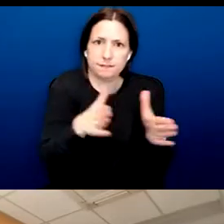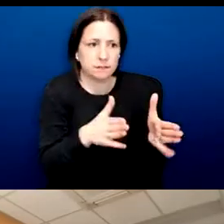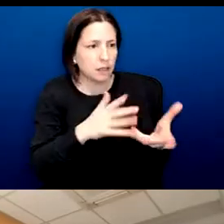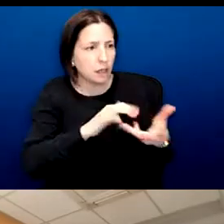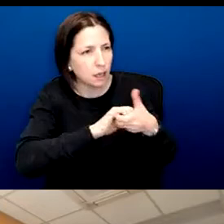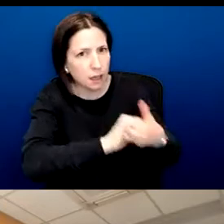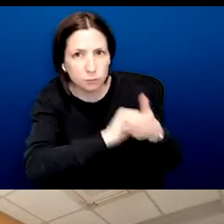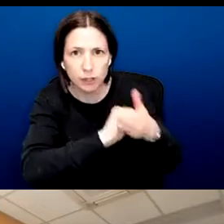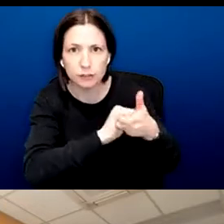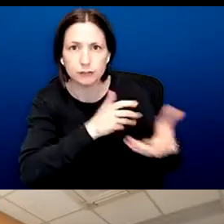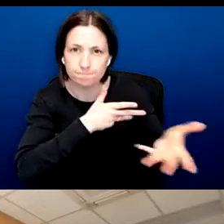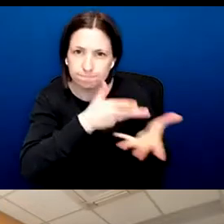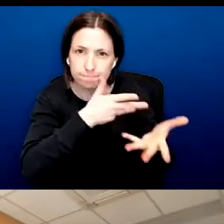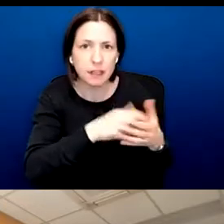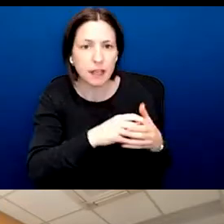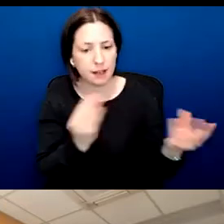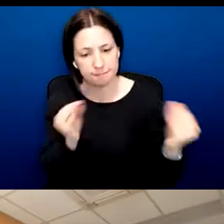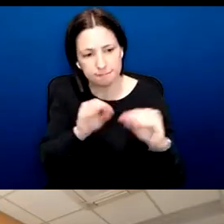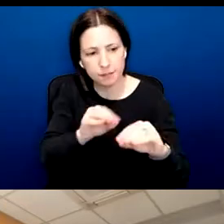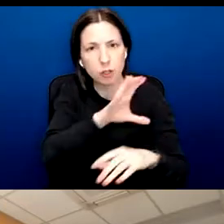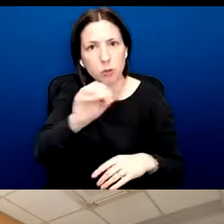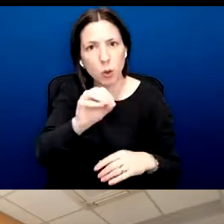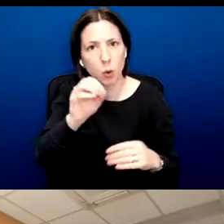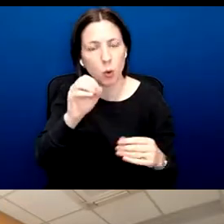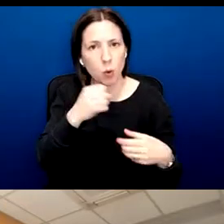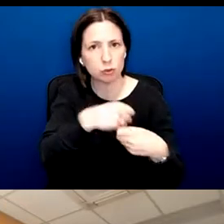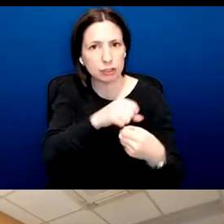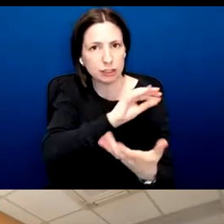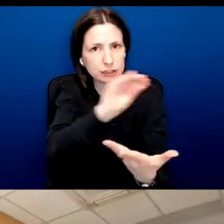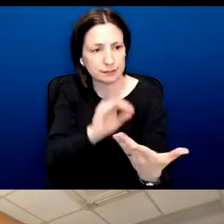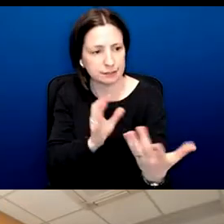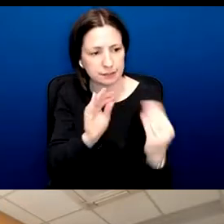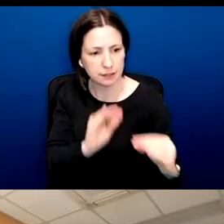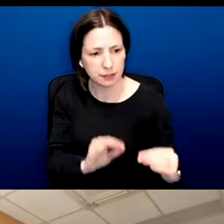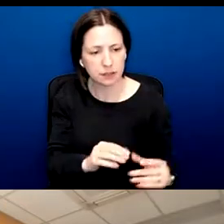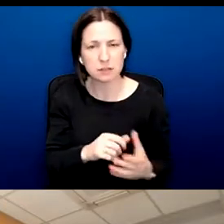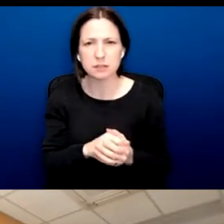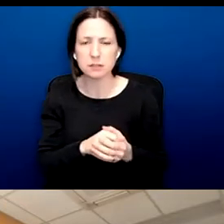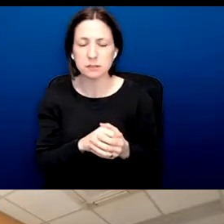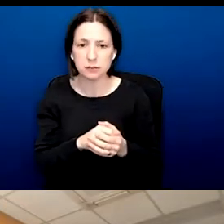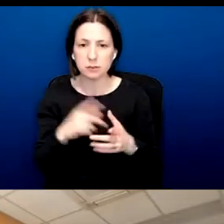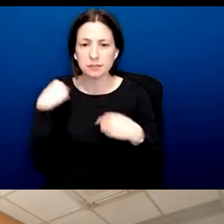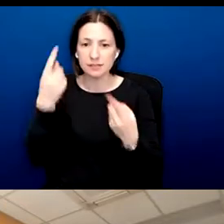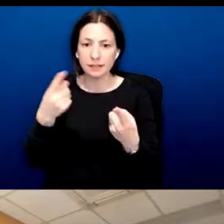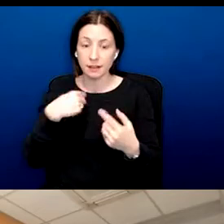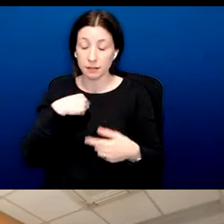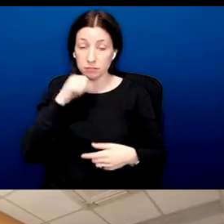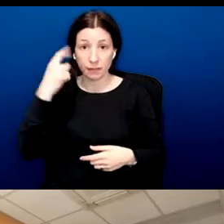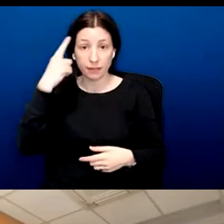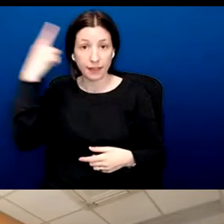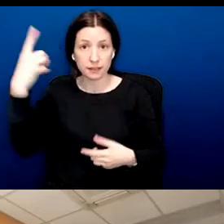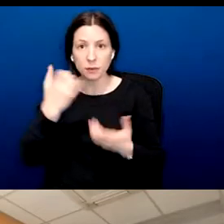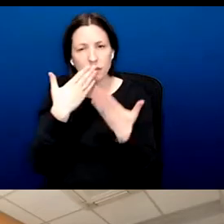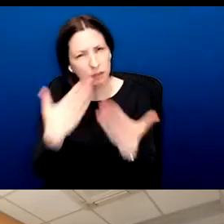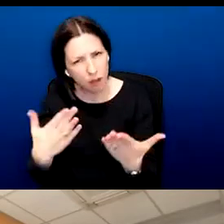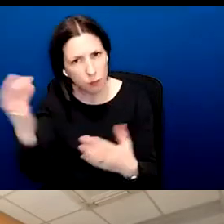collaboration models and co-creation models. And one of the things that I hadn't thought about that, thank you again for this, is